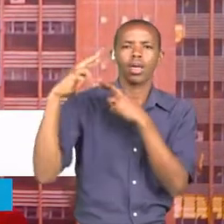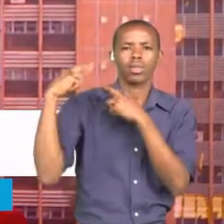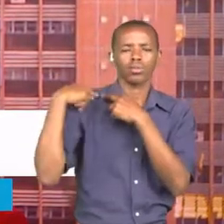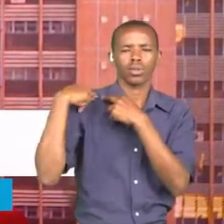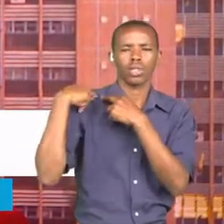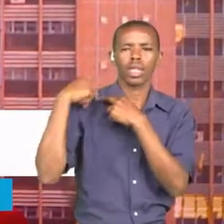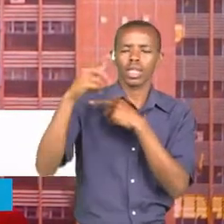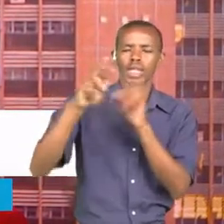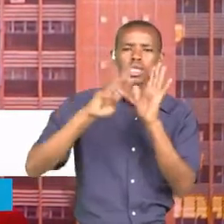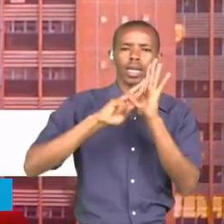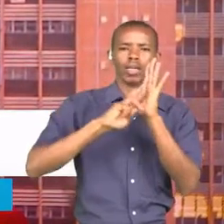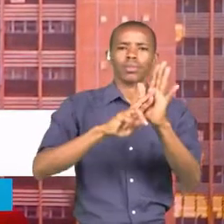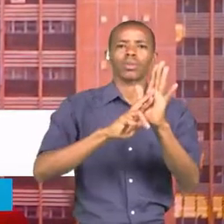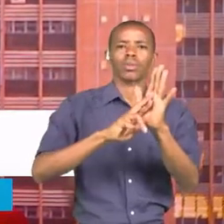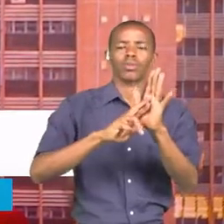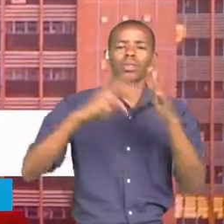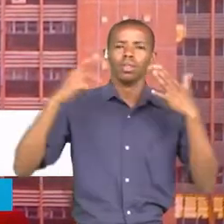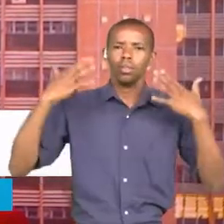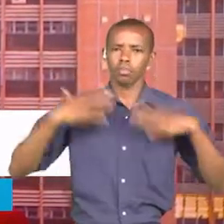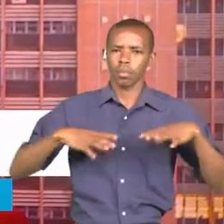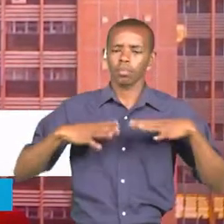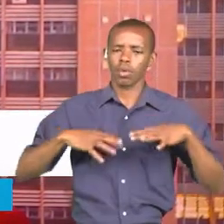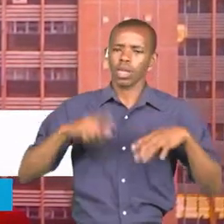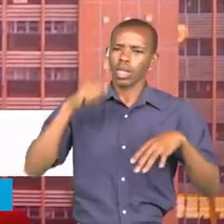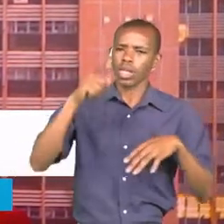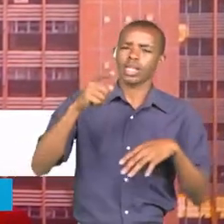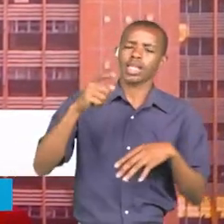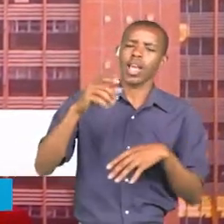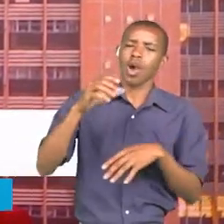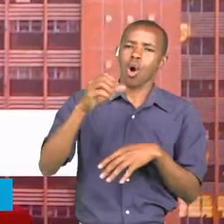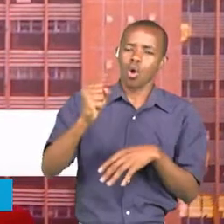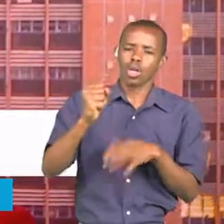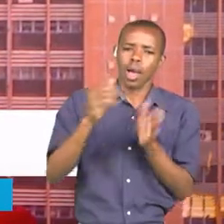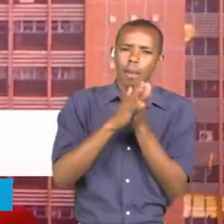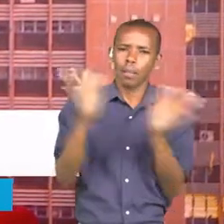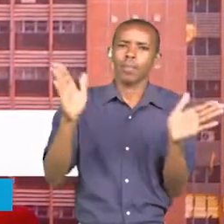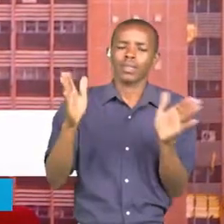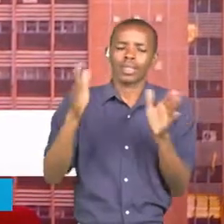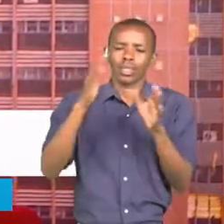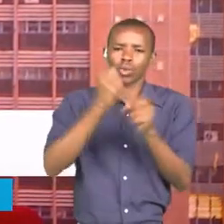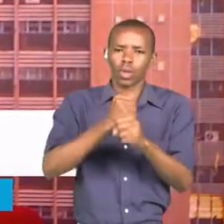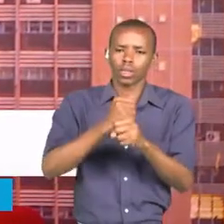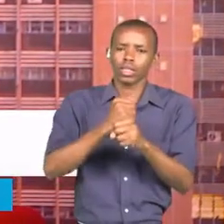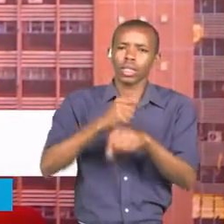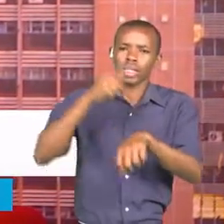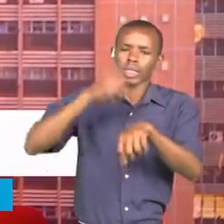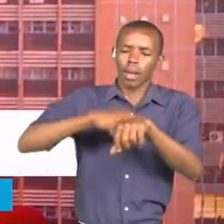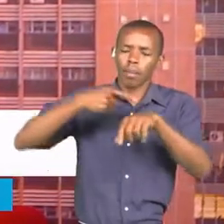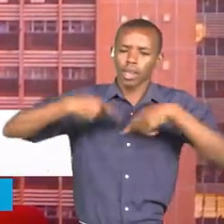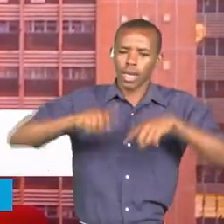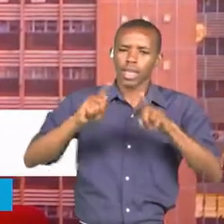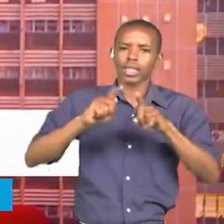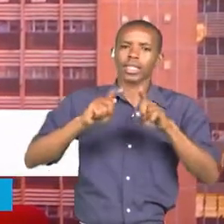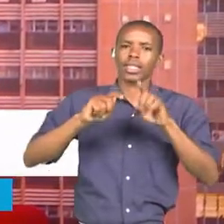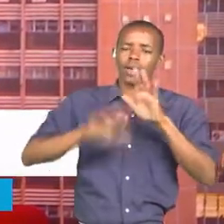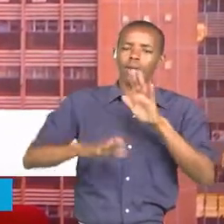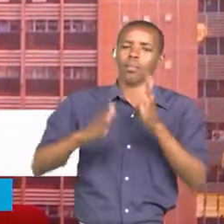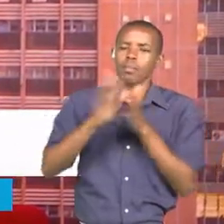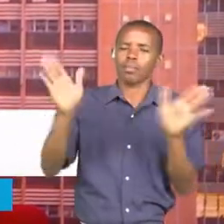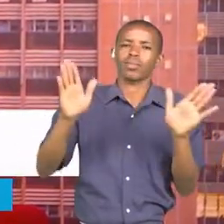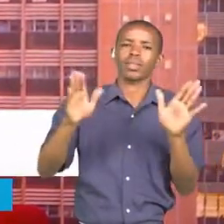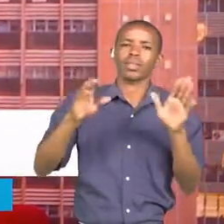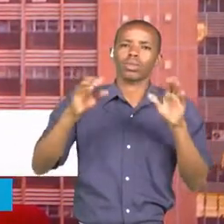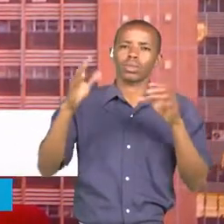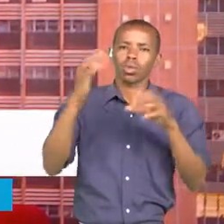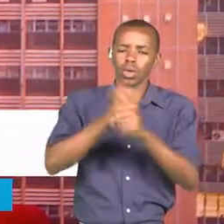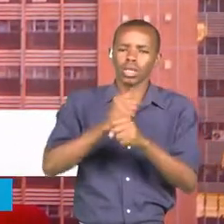the representatives of the people. They hold the public trust. When they let down the public trust, it is